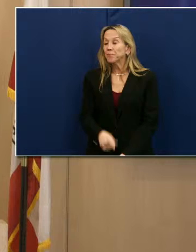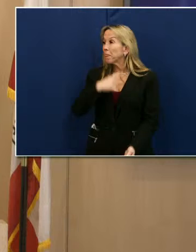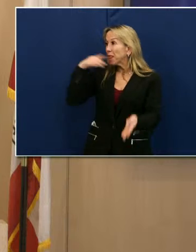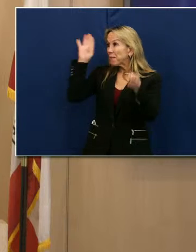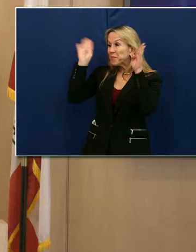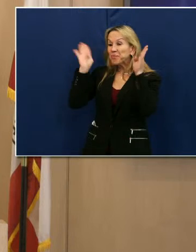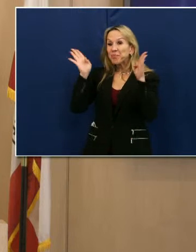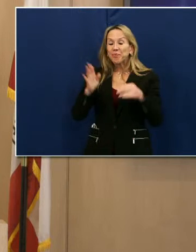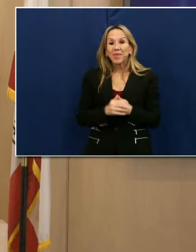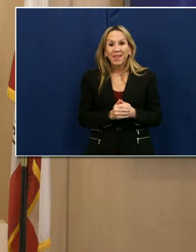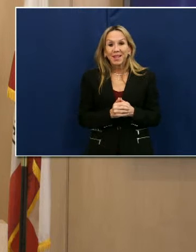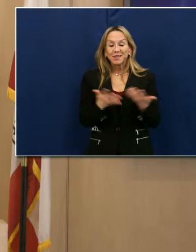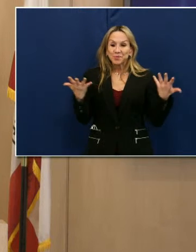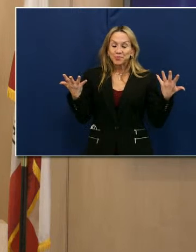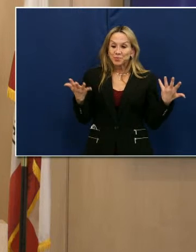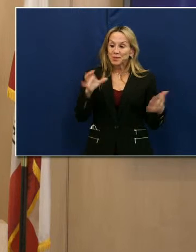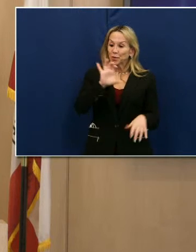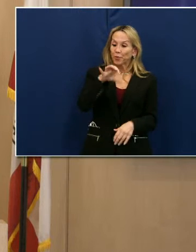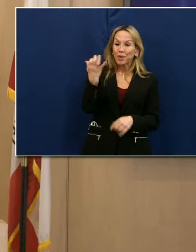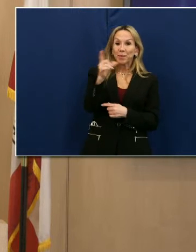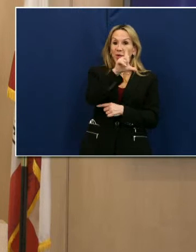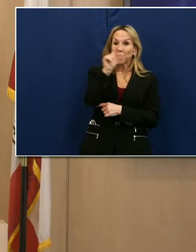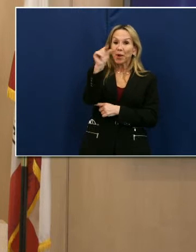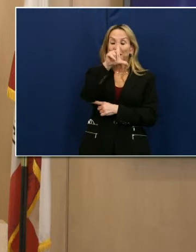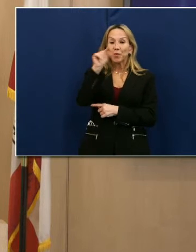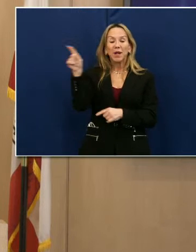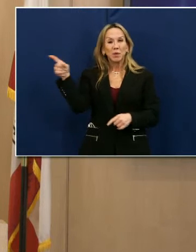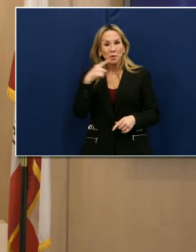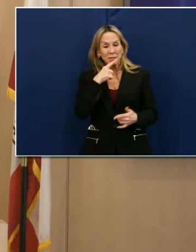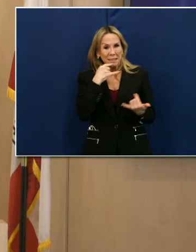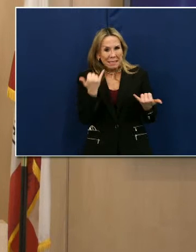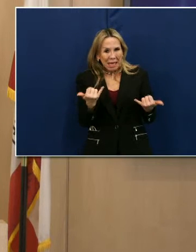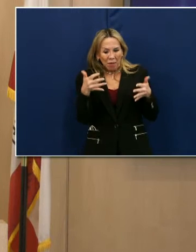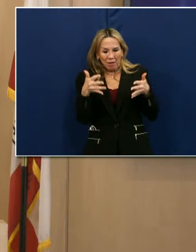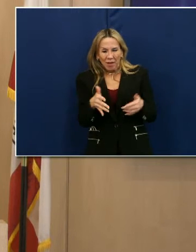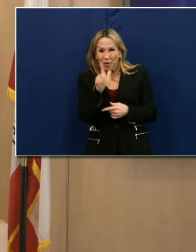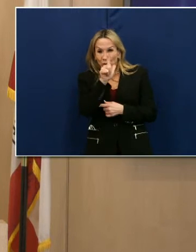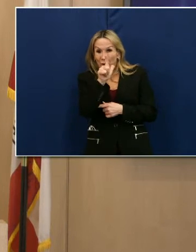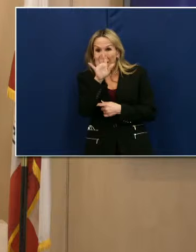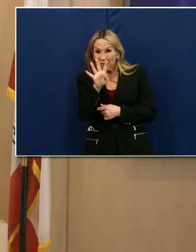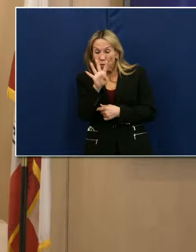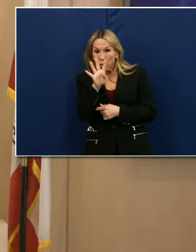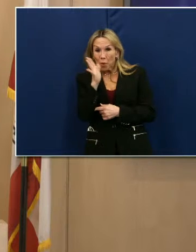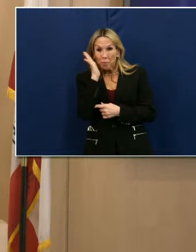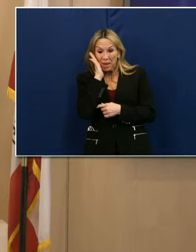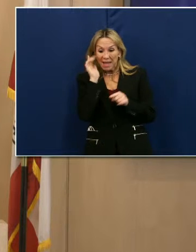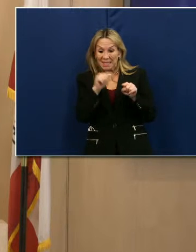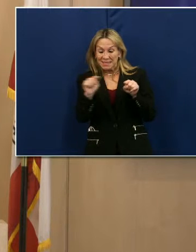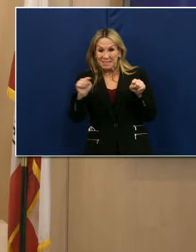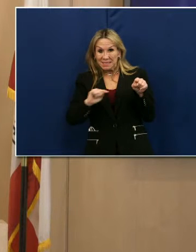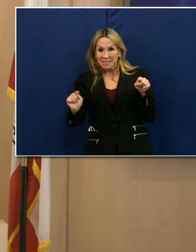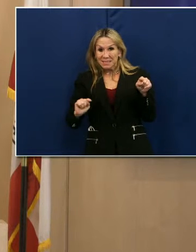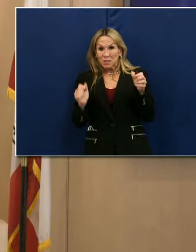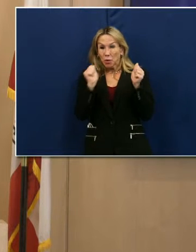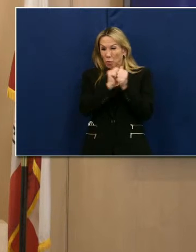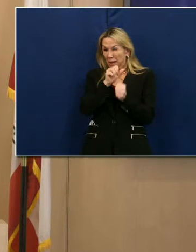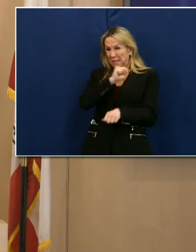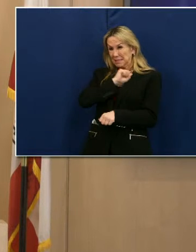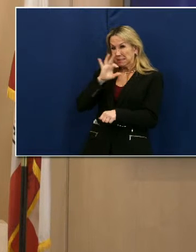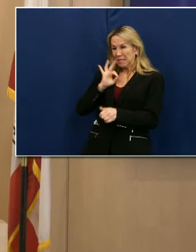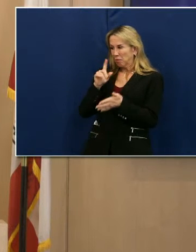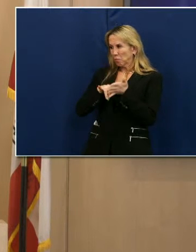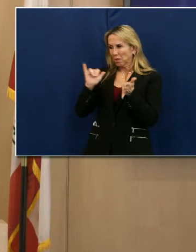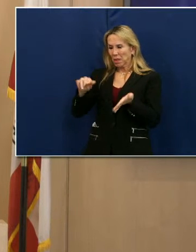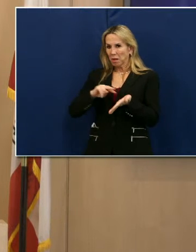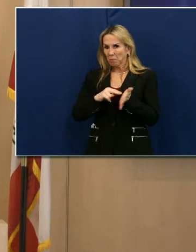Hi, guys. As we head into Christmas 2020, you guys mentioned 24 ICU beds in our county that are staffed. Can you put that in perspective, like what that means for our county